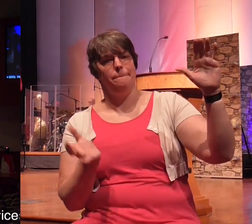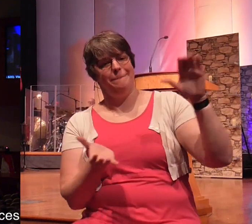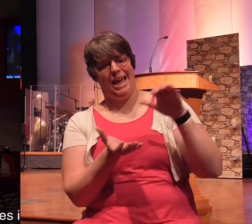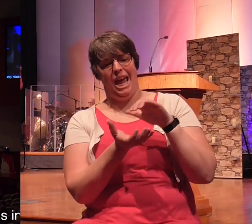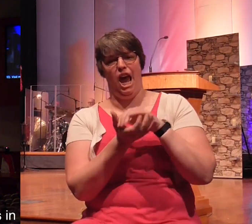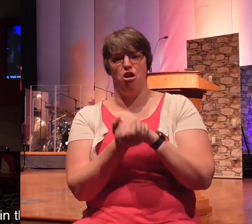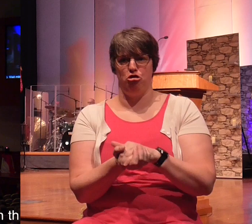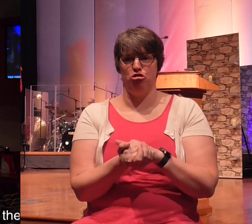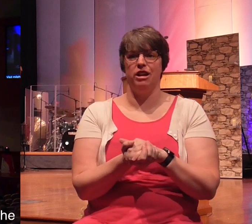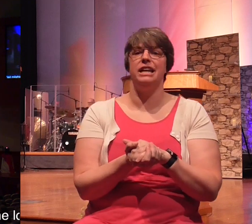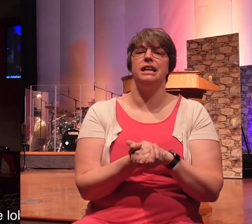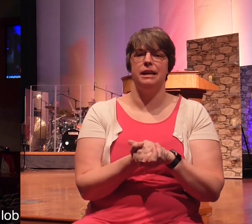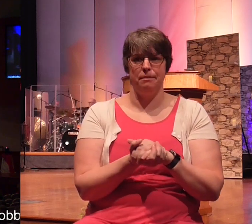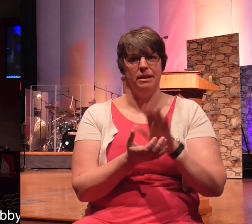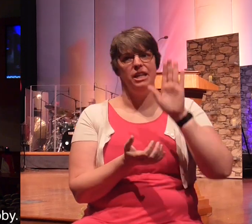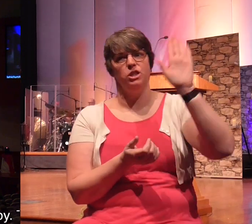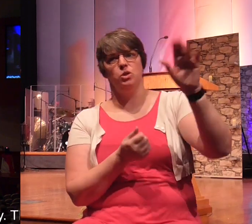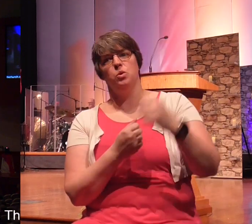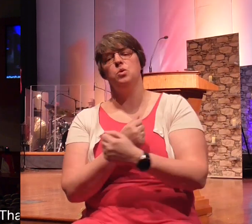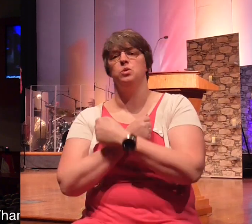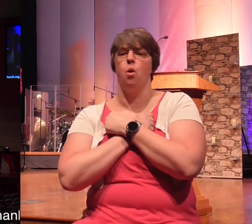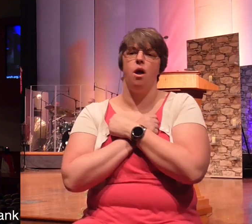Marry me to your